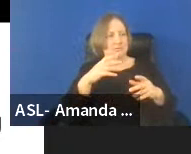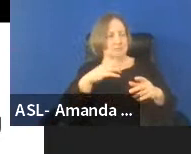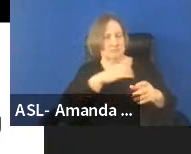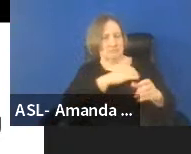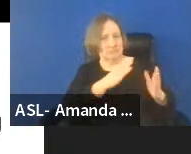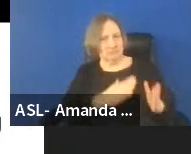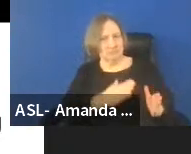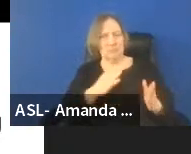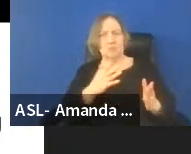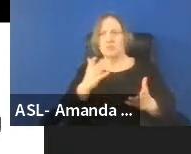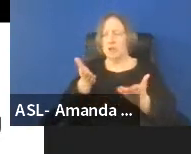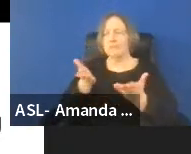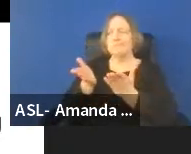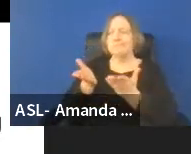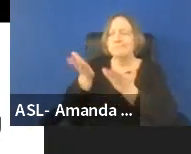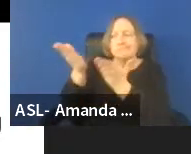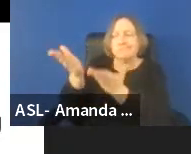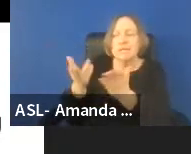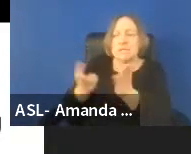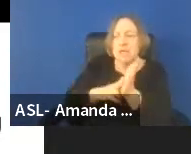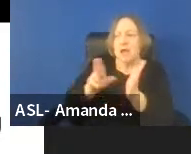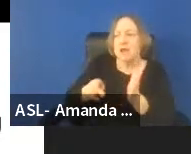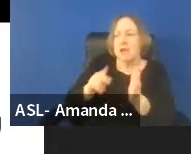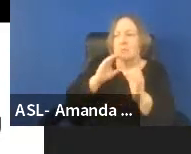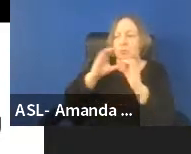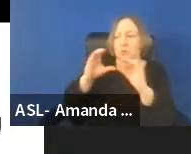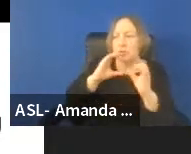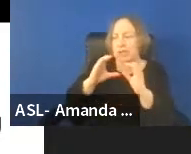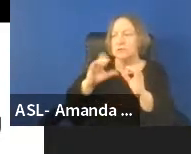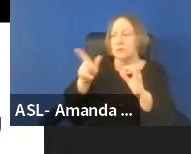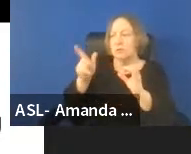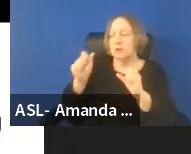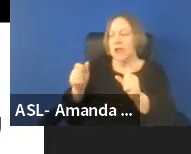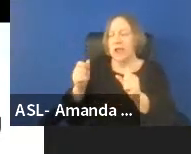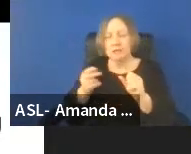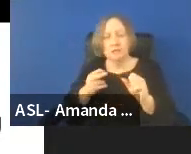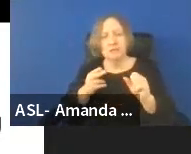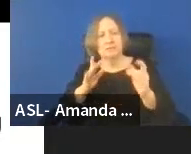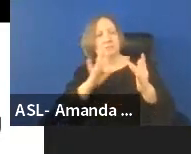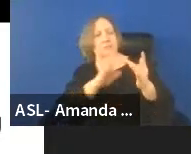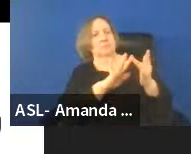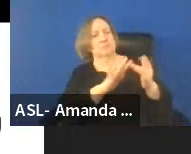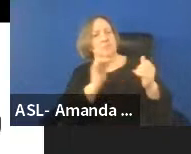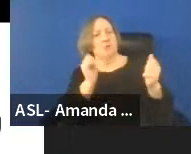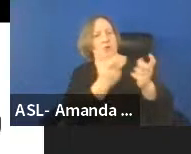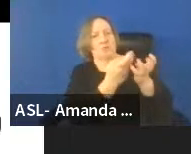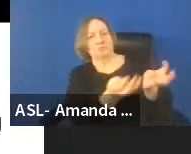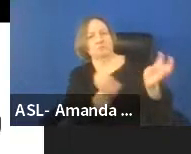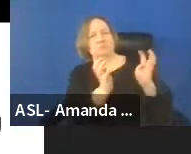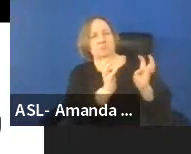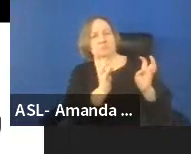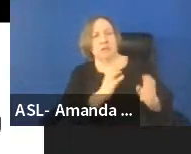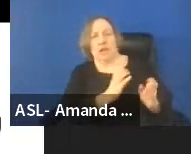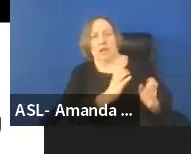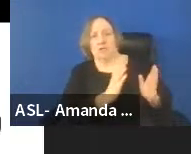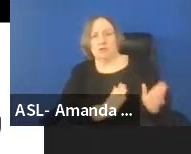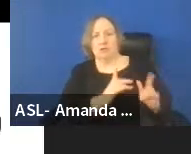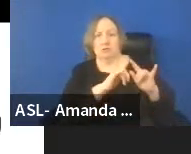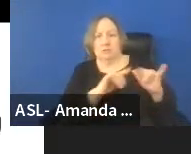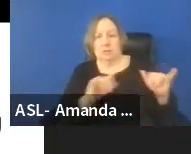up for a communication to be able to connect directly with all members of council at one time during a